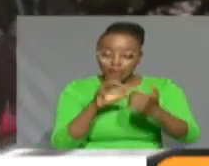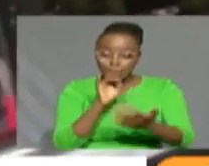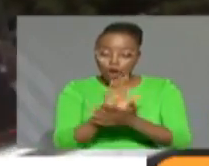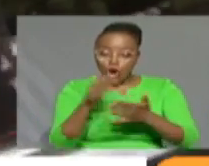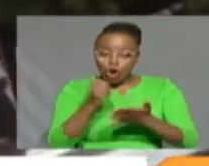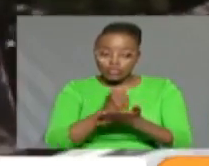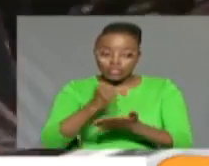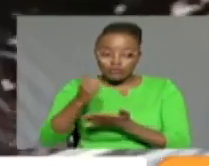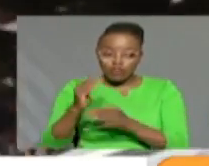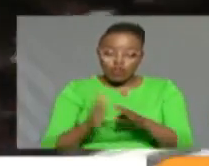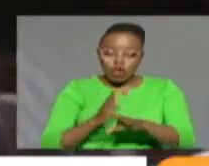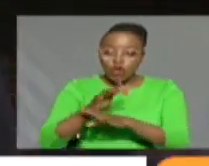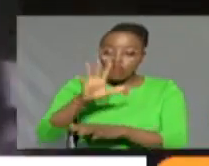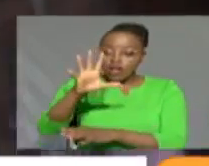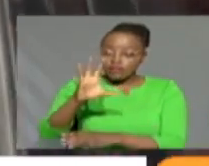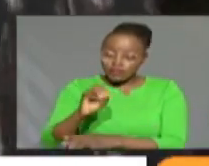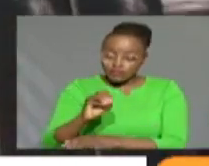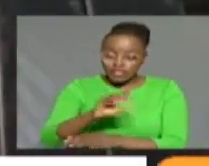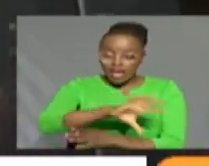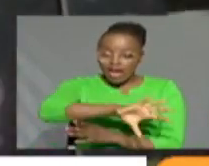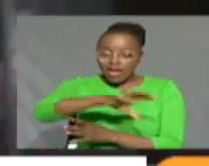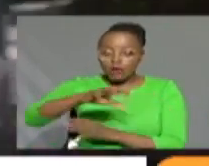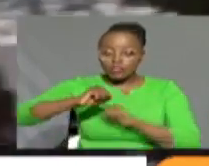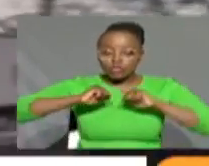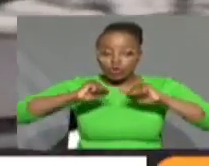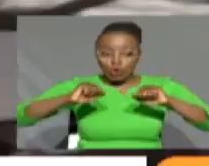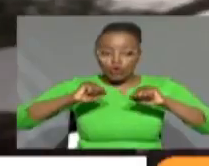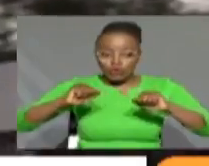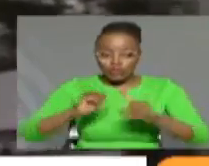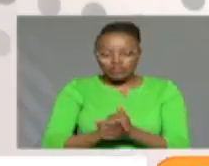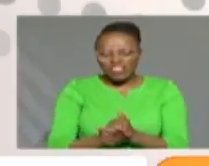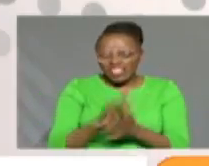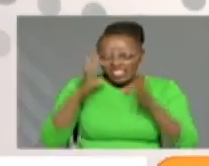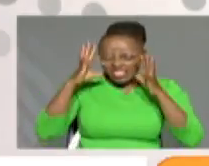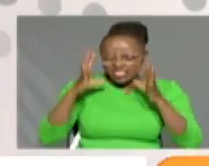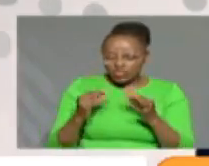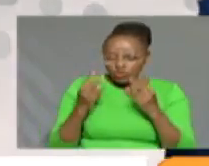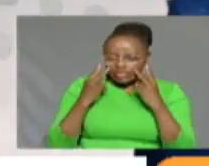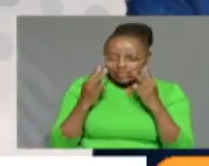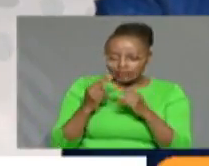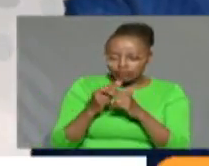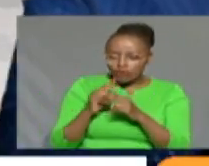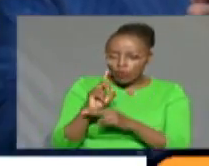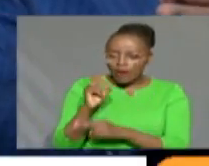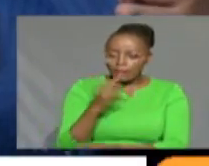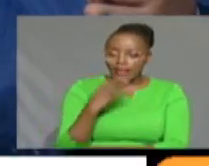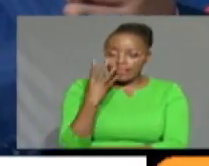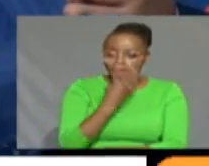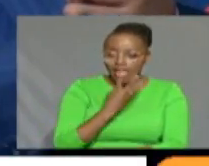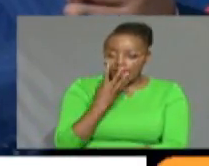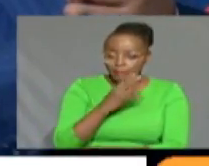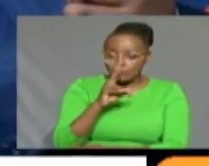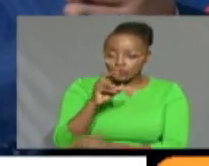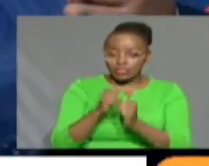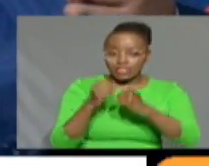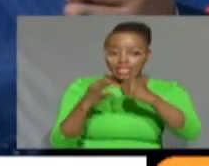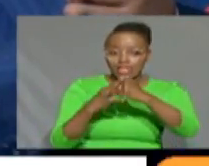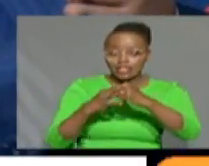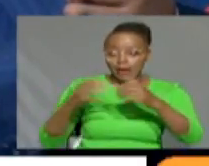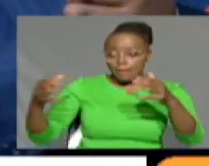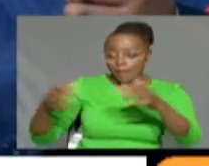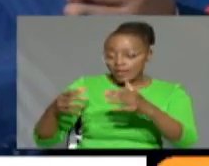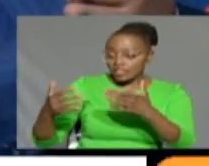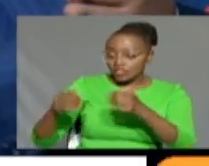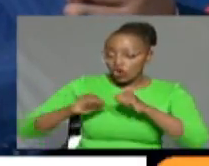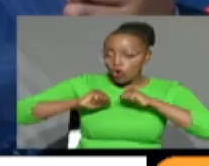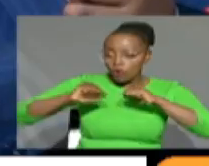suspended more than 50 county officials. The most notable such decision coming in April of 2018, when 30 officers from the